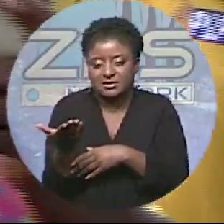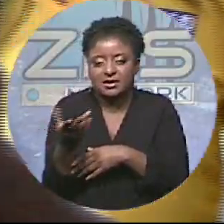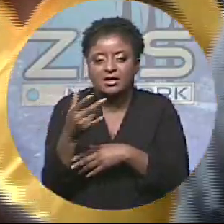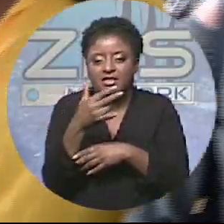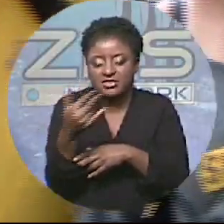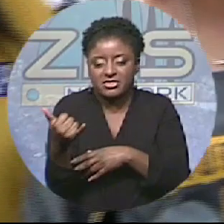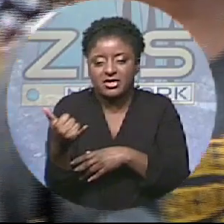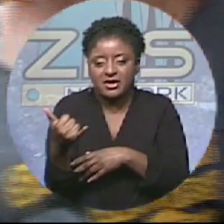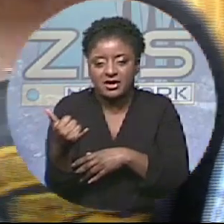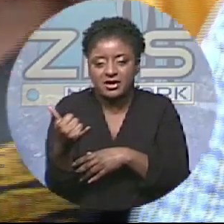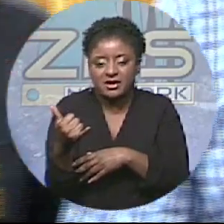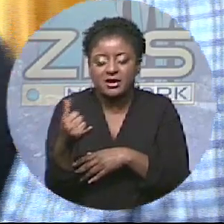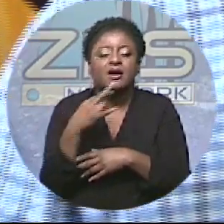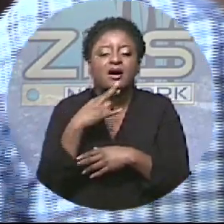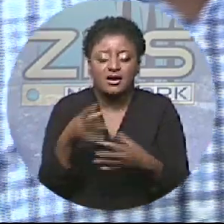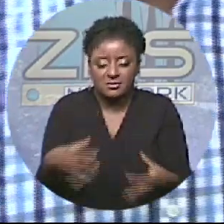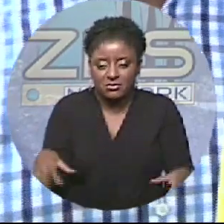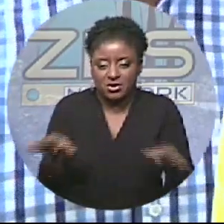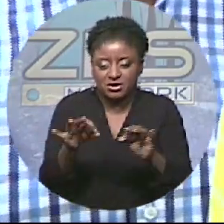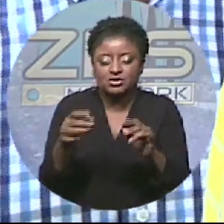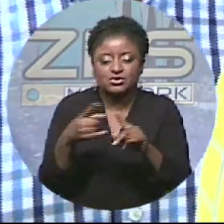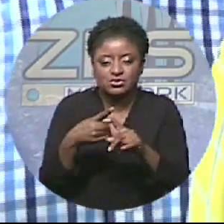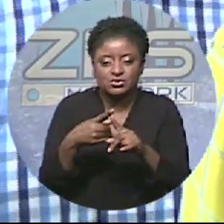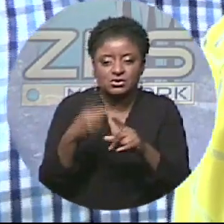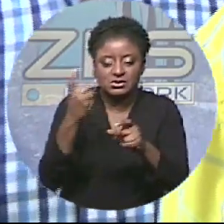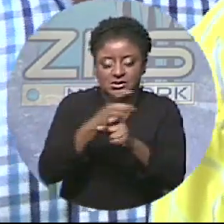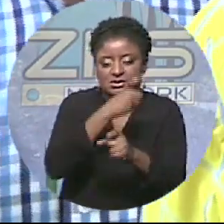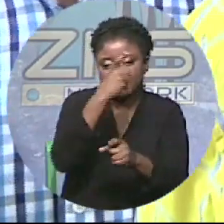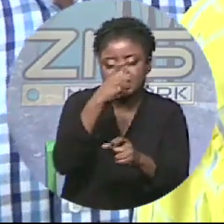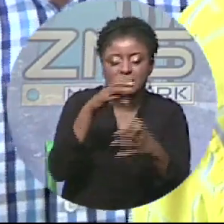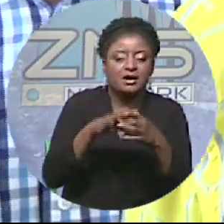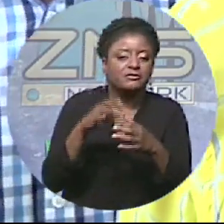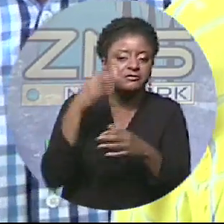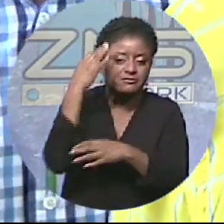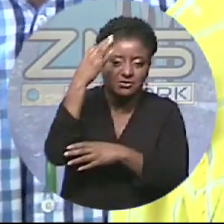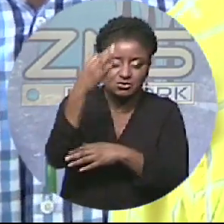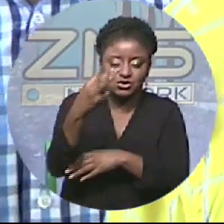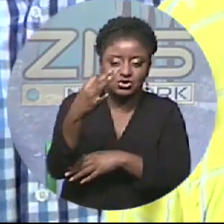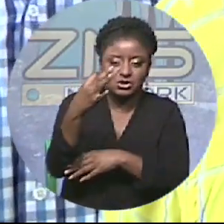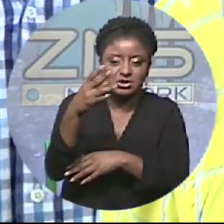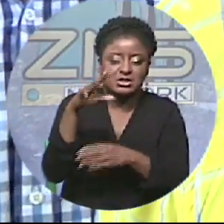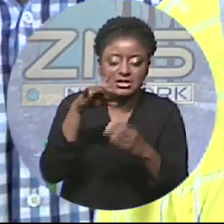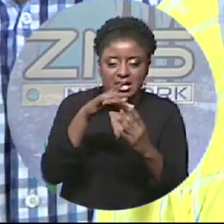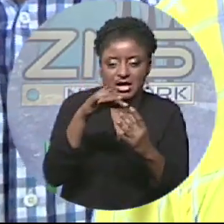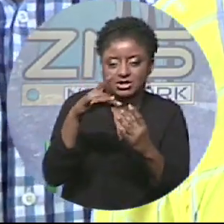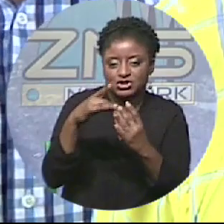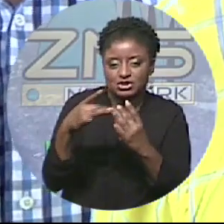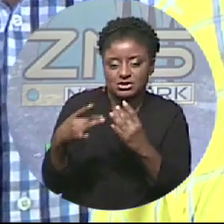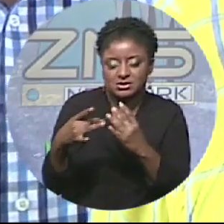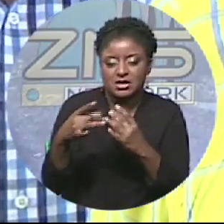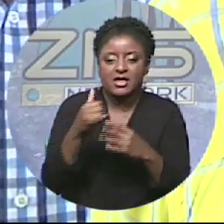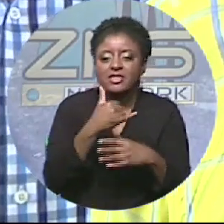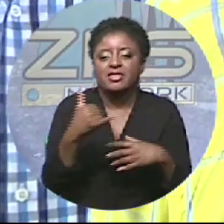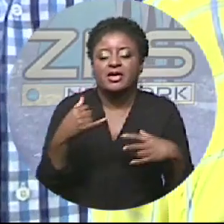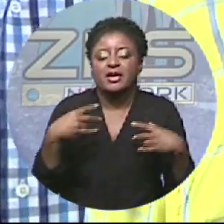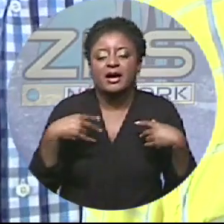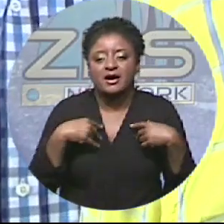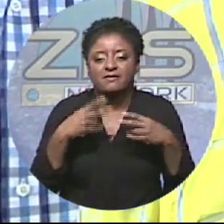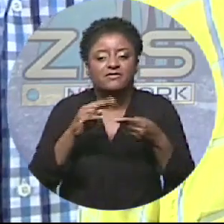the key to the success of elections in the future. They have the numbers. All right. And we must